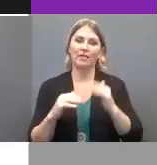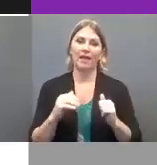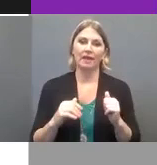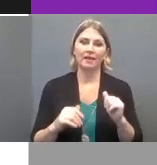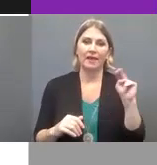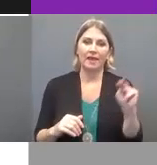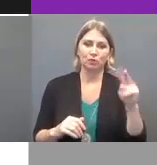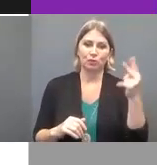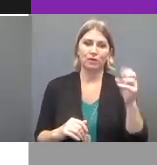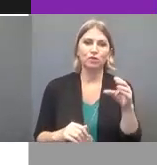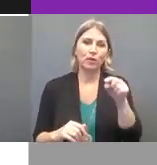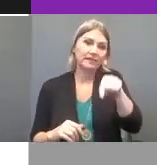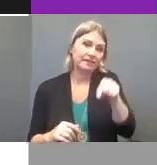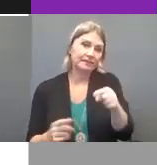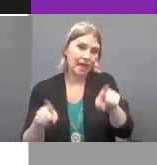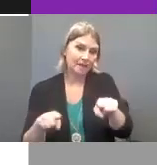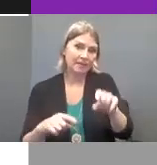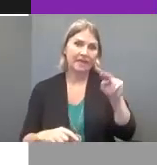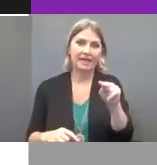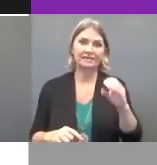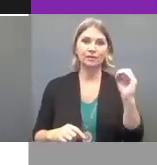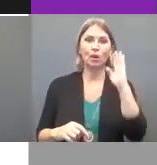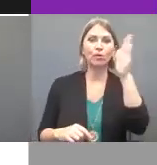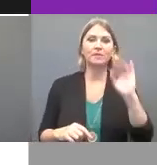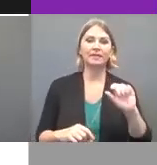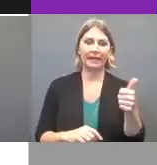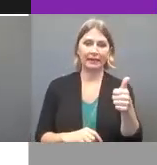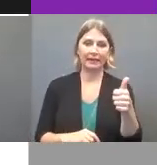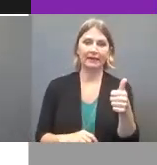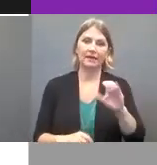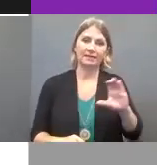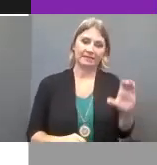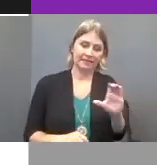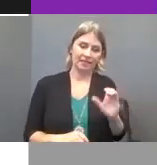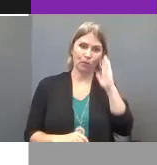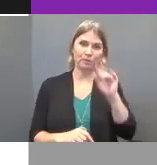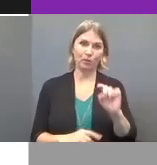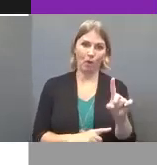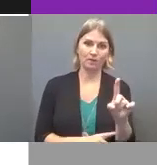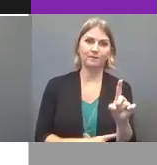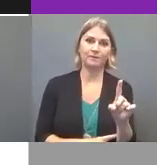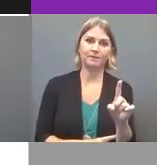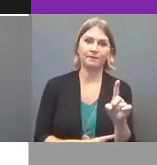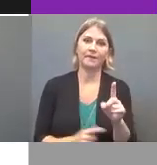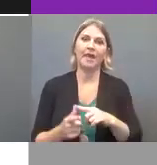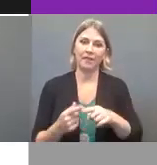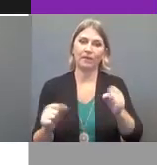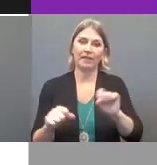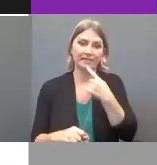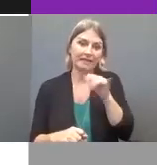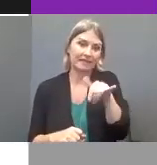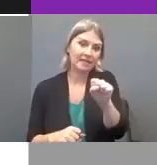10. So in this case, n0 is going to be 10, c is going to be 1, and we can then say that yes, we